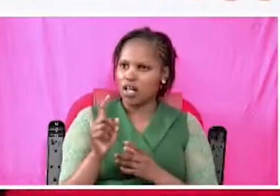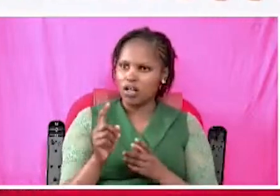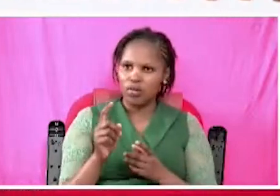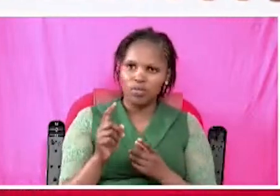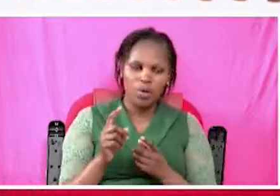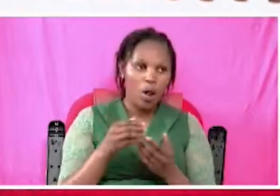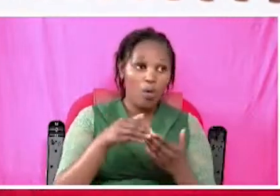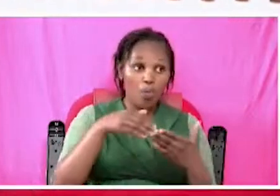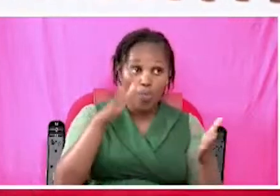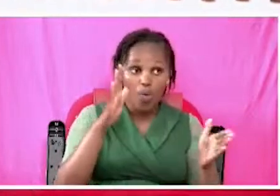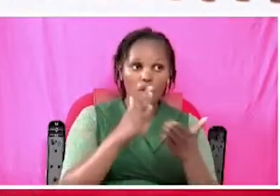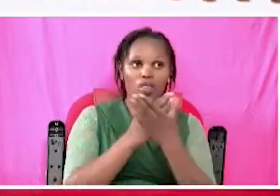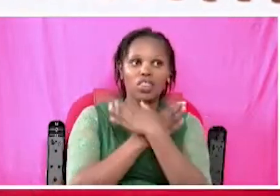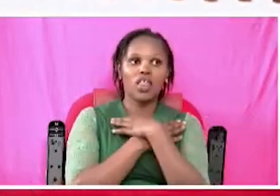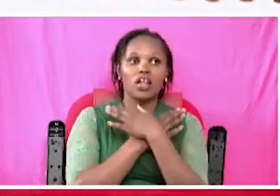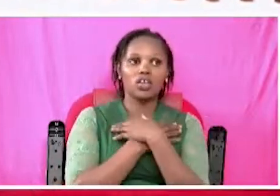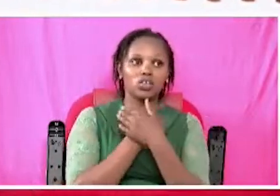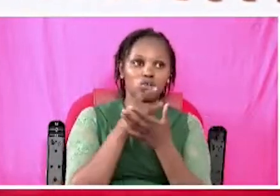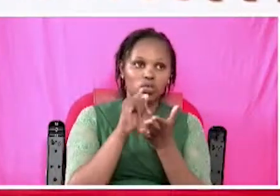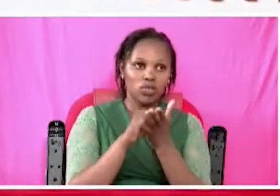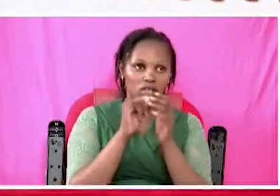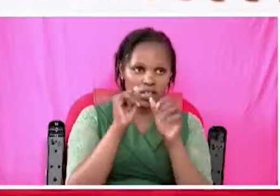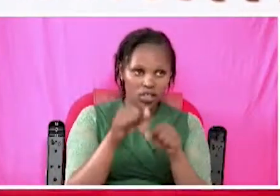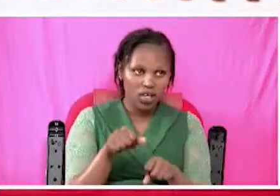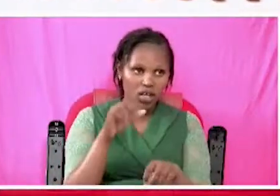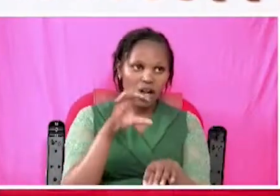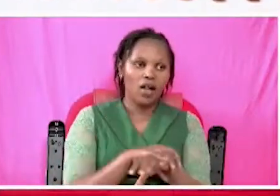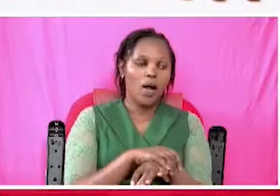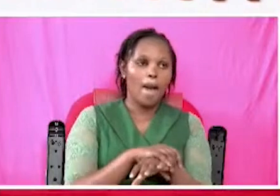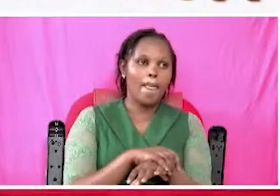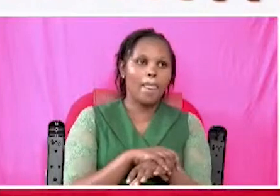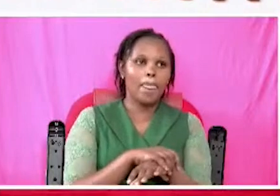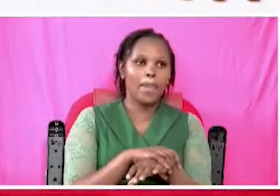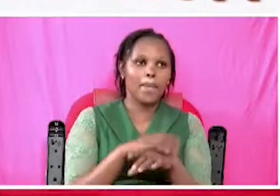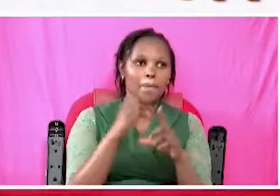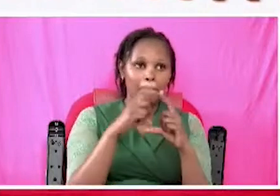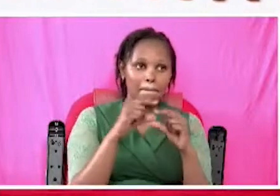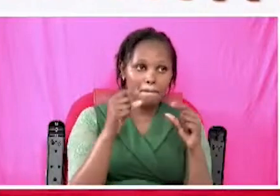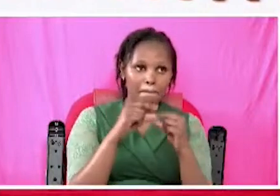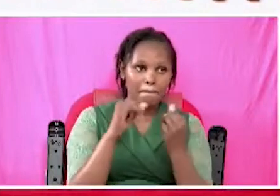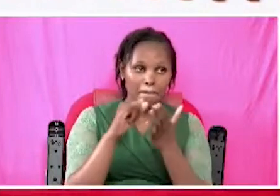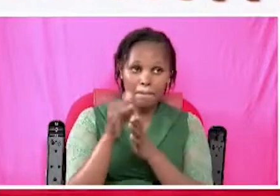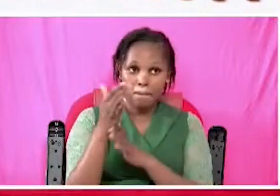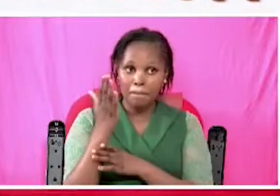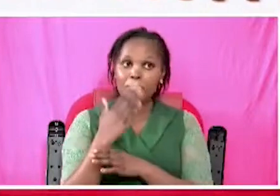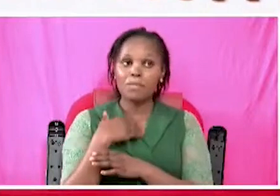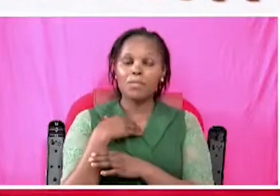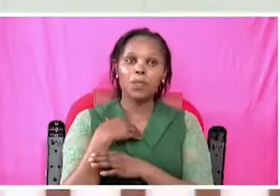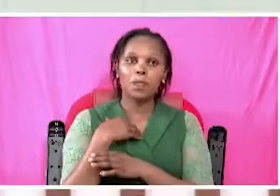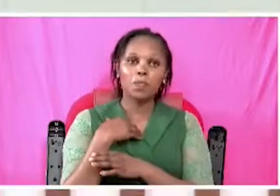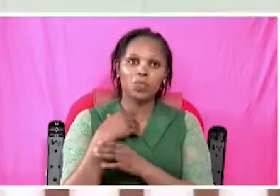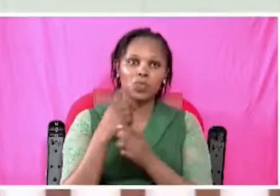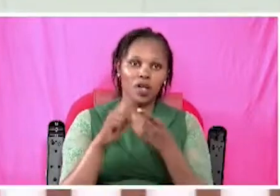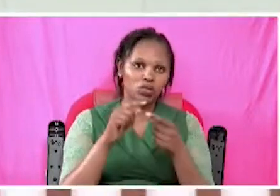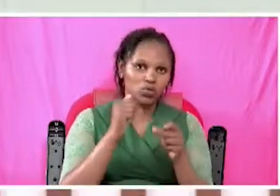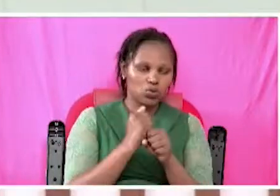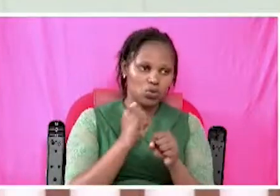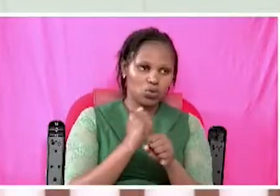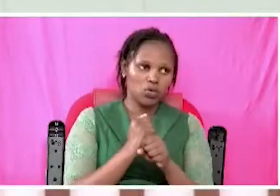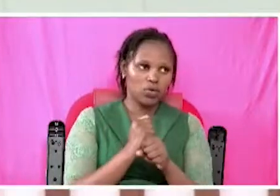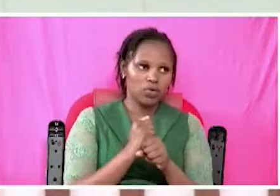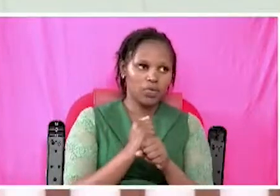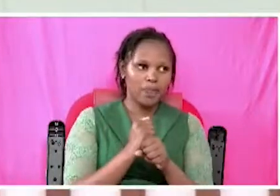friend so that he can get the message that God wants him to do.